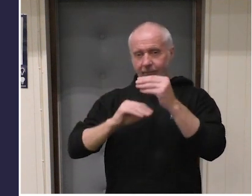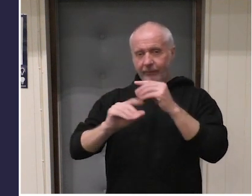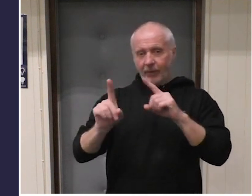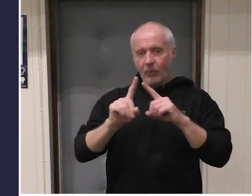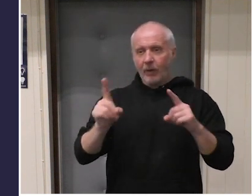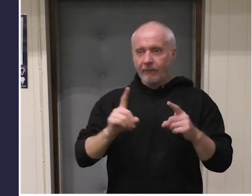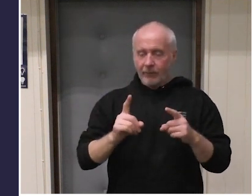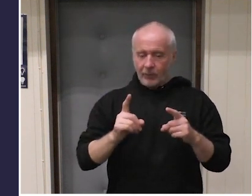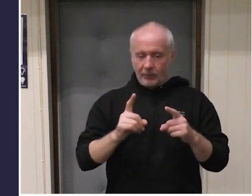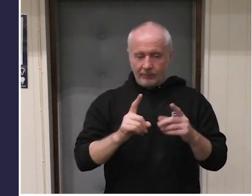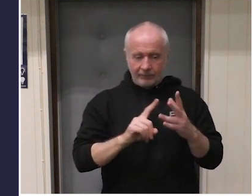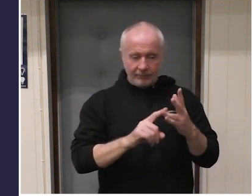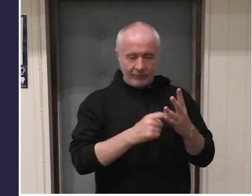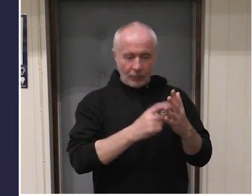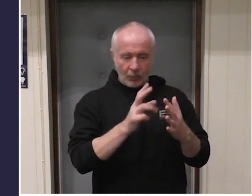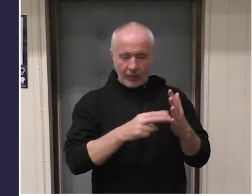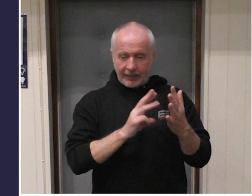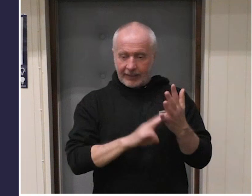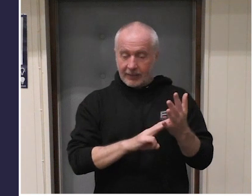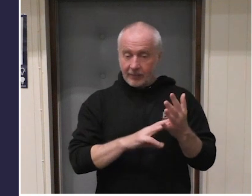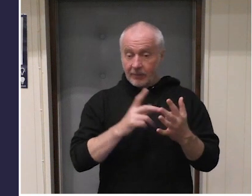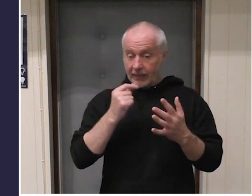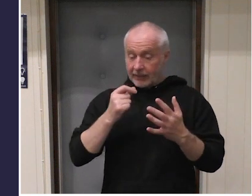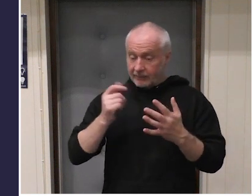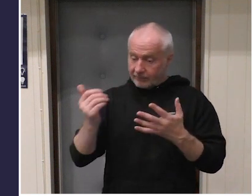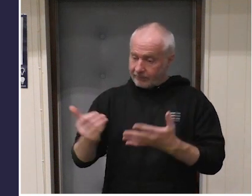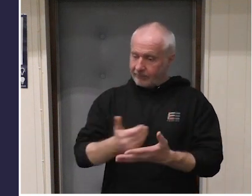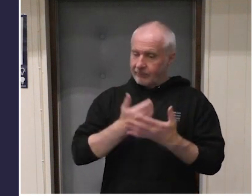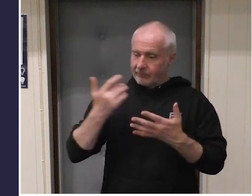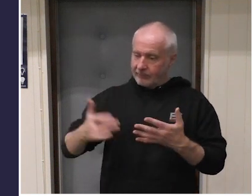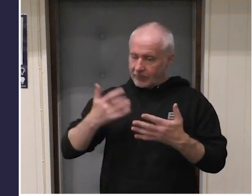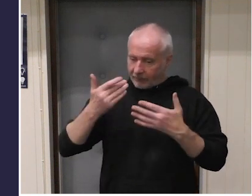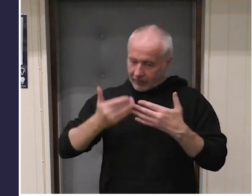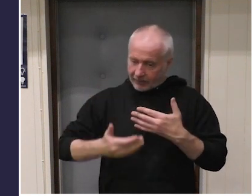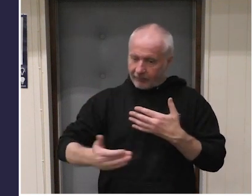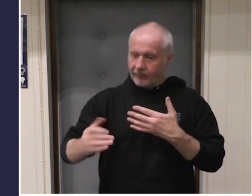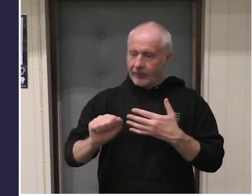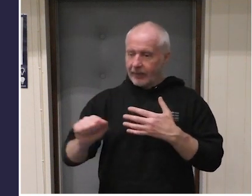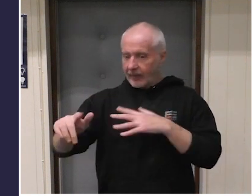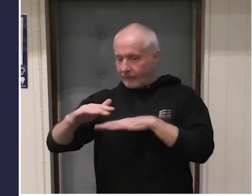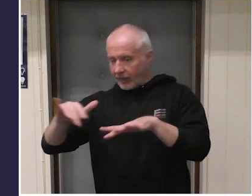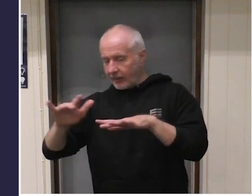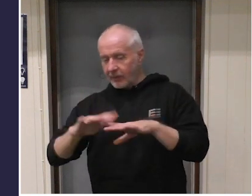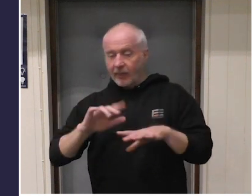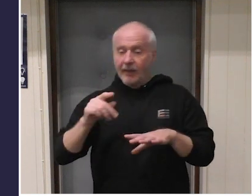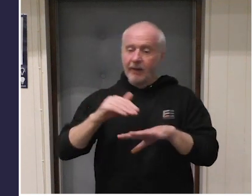organisms that survive in a given environment, which have changed their environment, which then further affects their